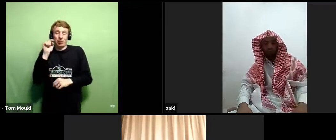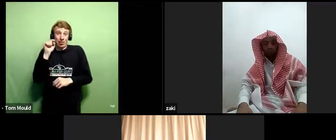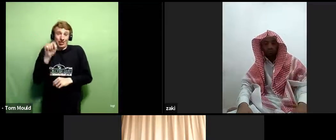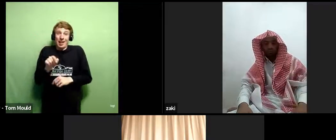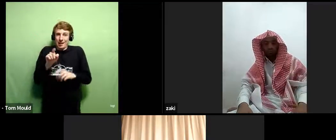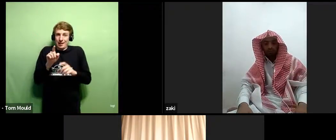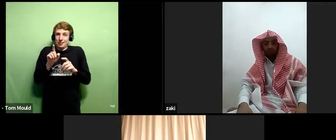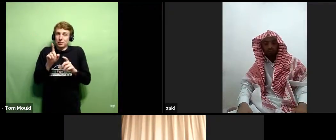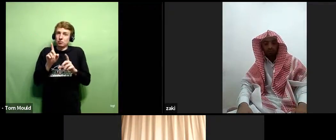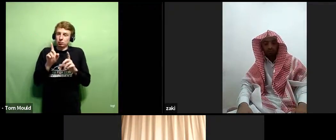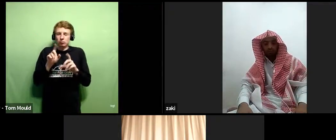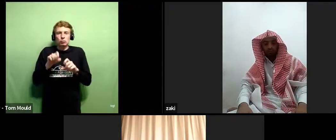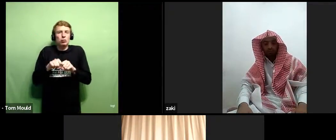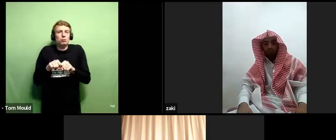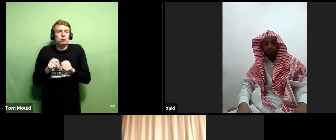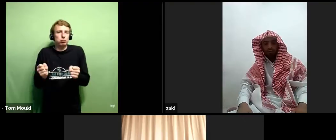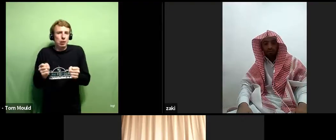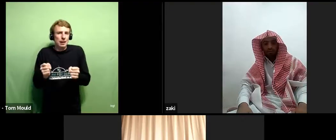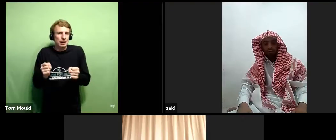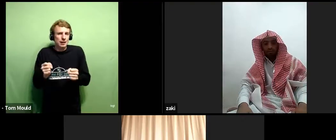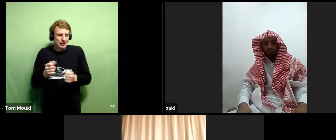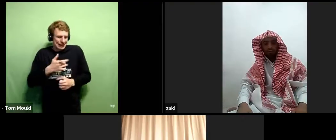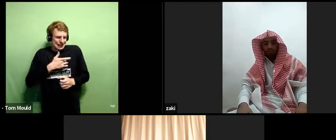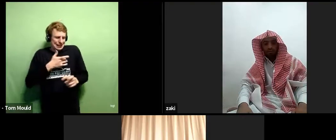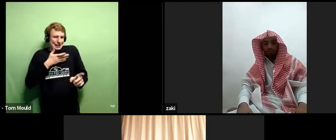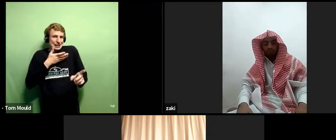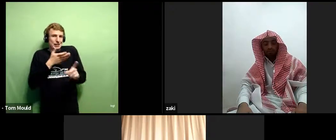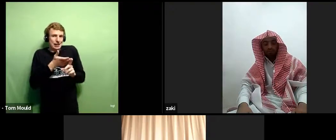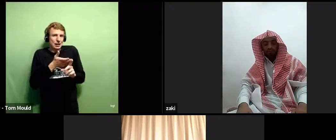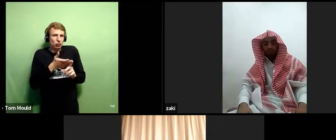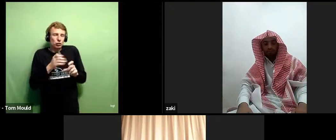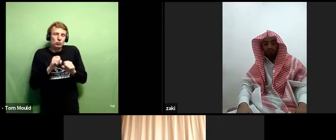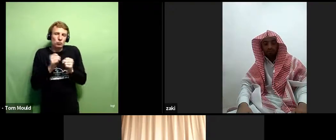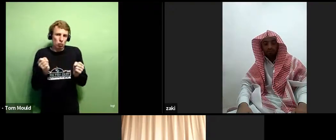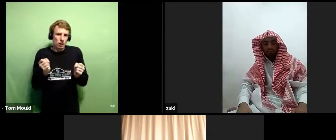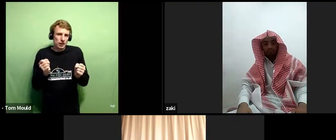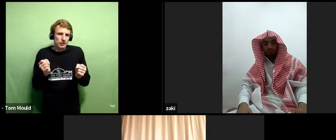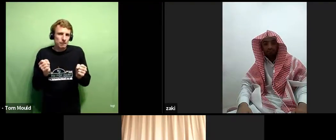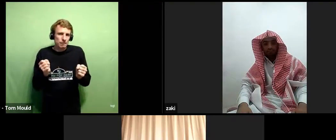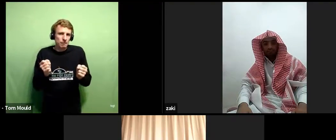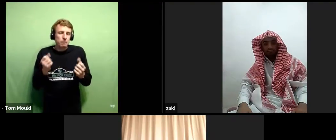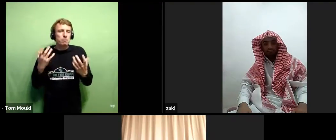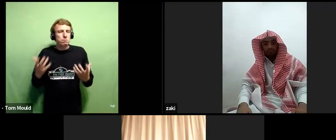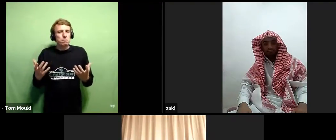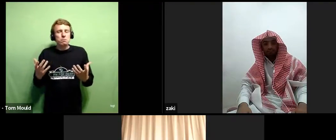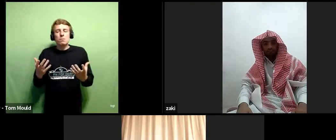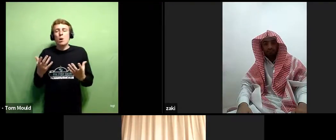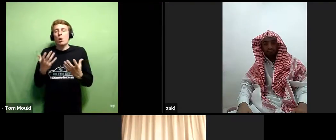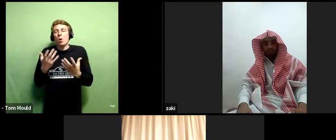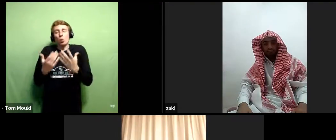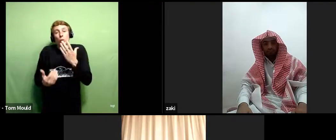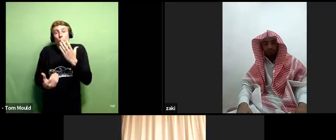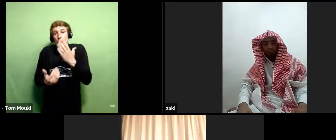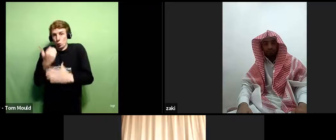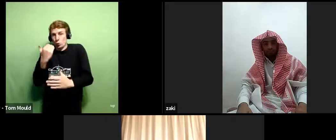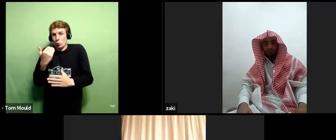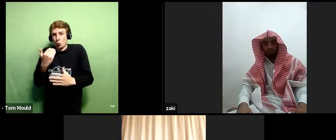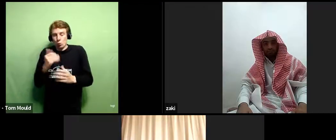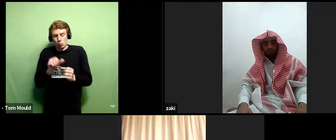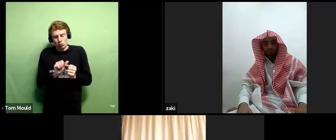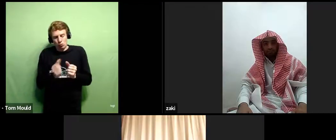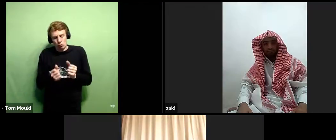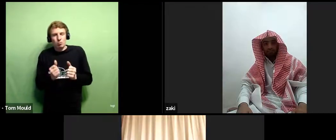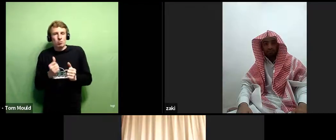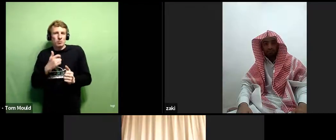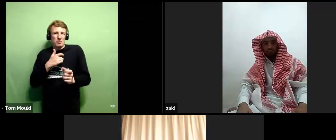general intention that they had. And this new intention, i.e. the intention of breaking the fast,